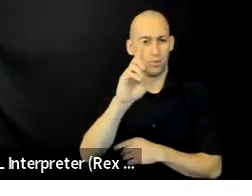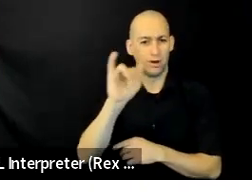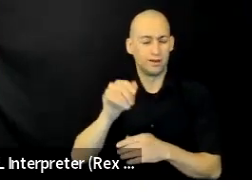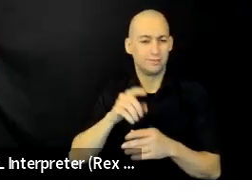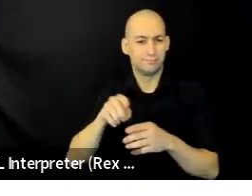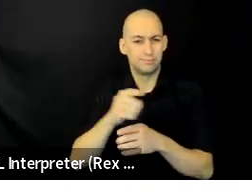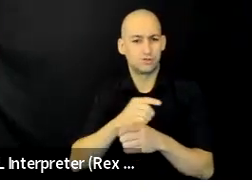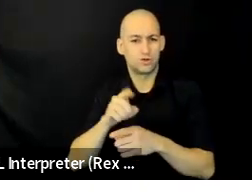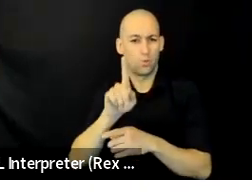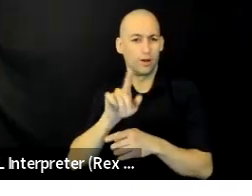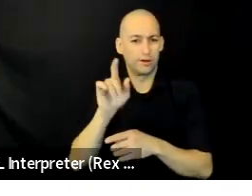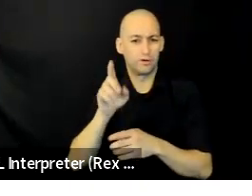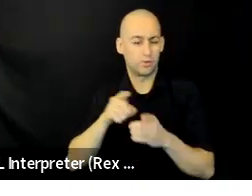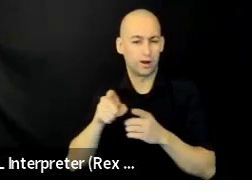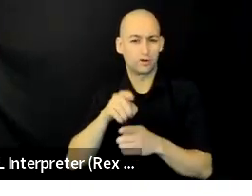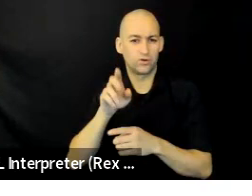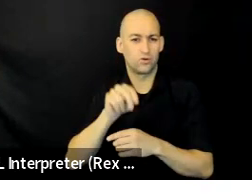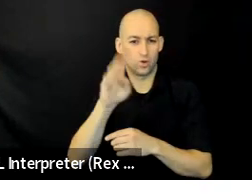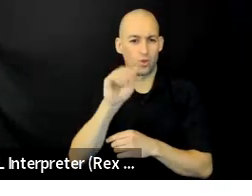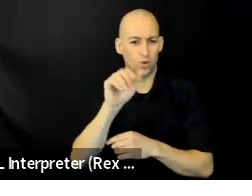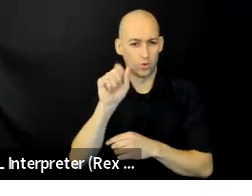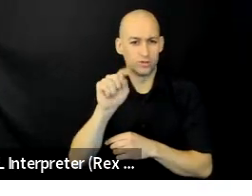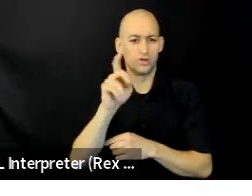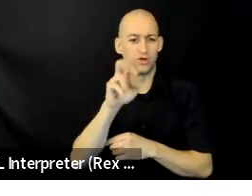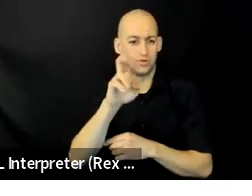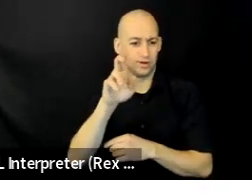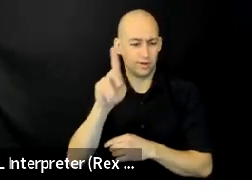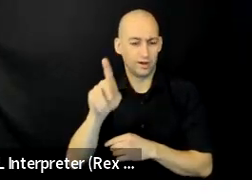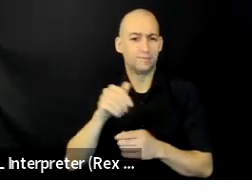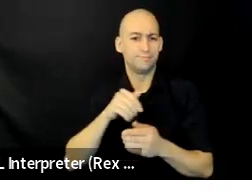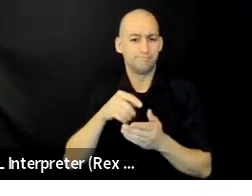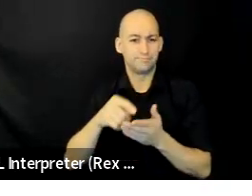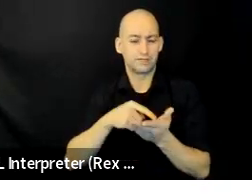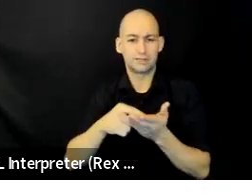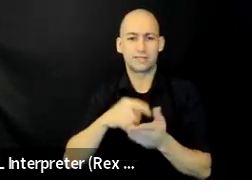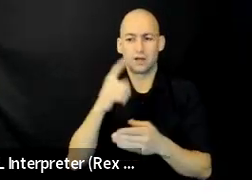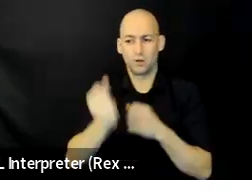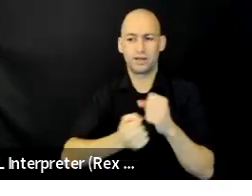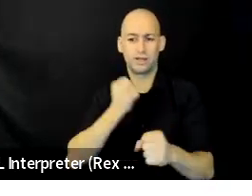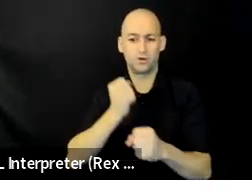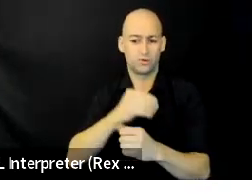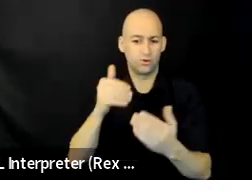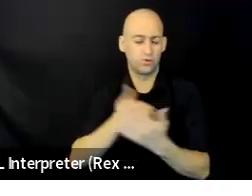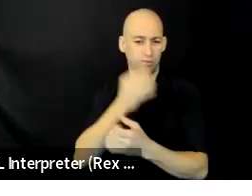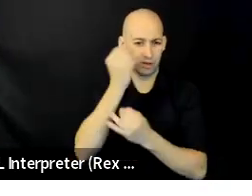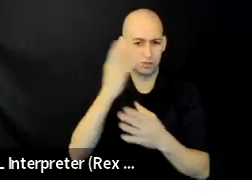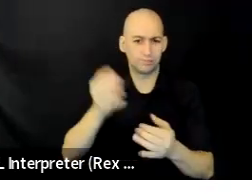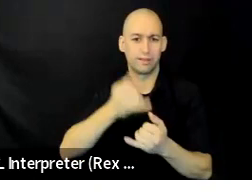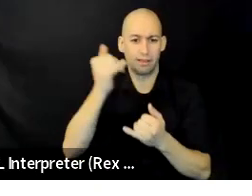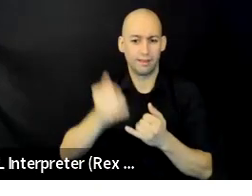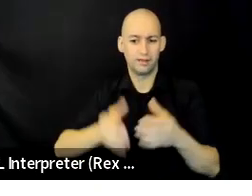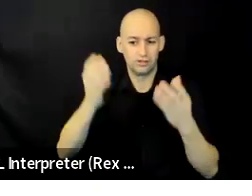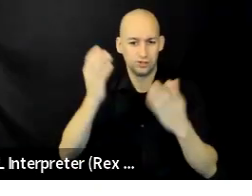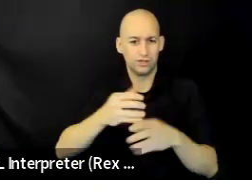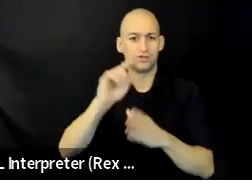up on the North Coast in Eureka. And today we're discussing our annual update on last chance grade. And when you